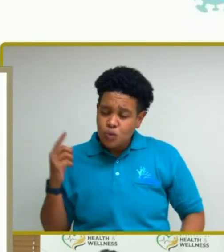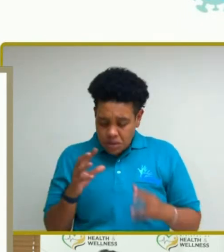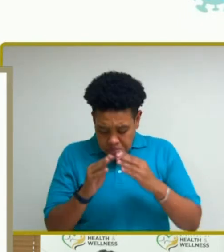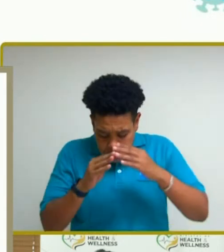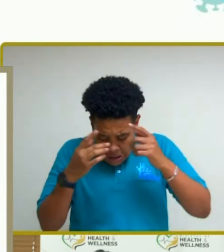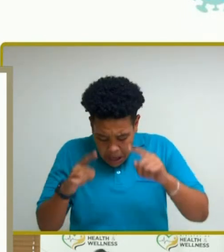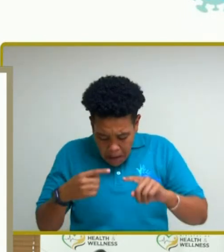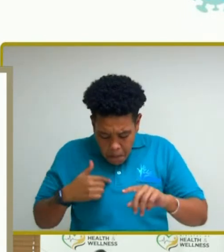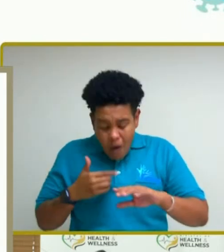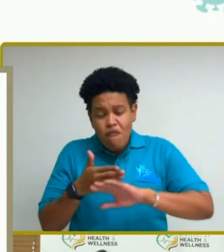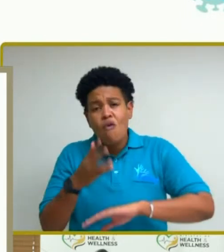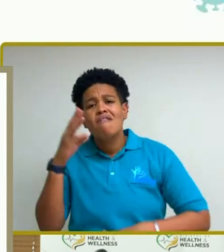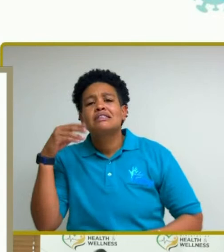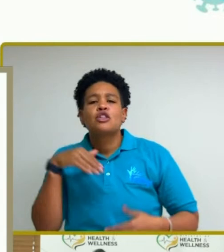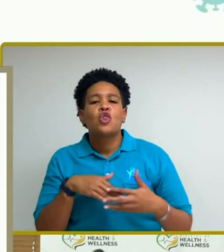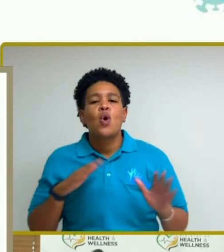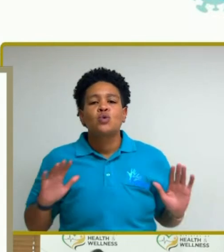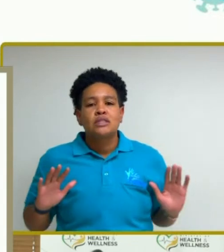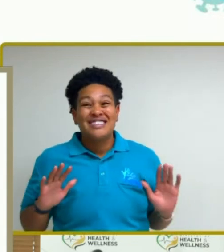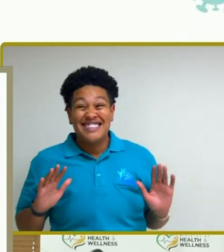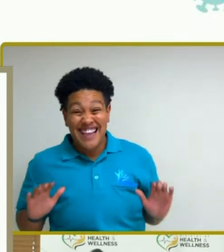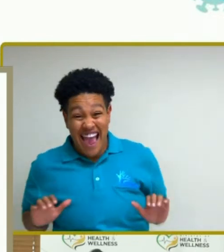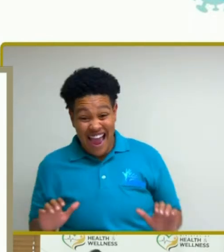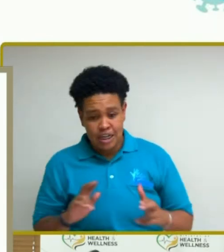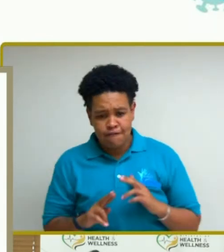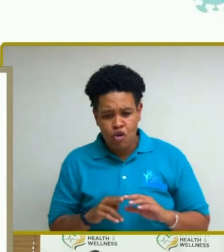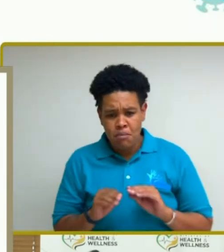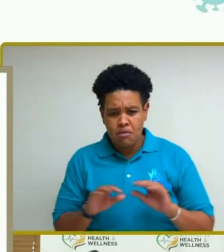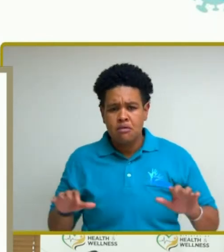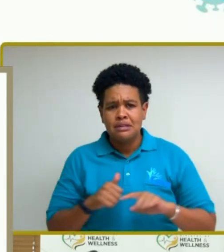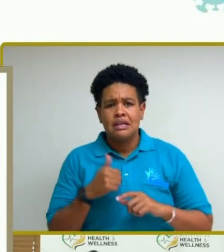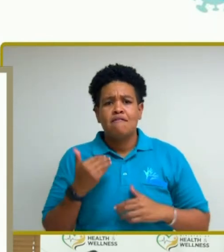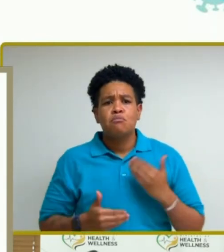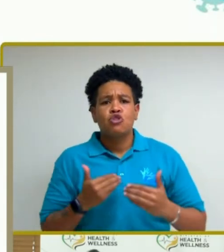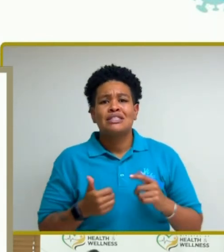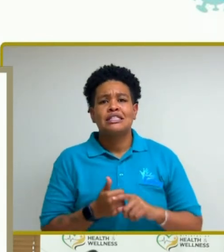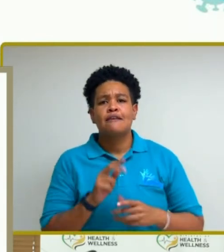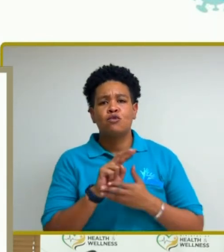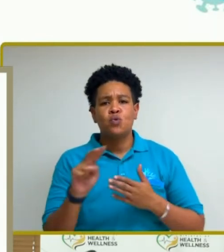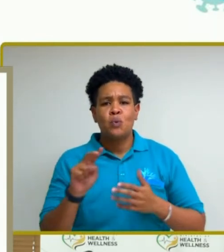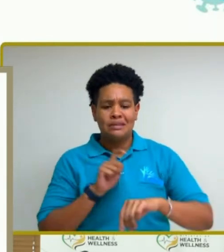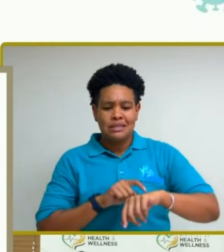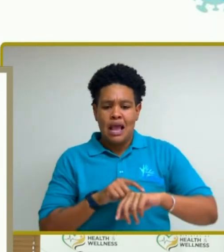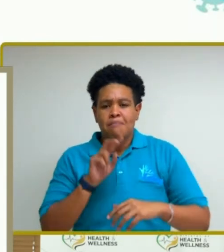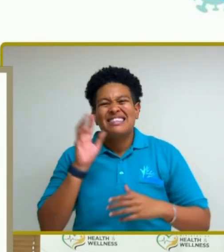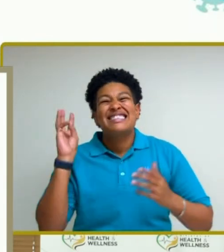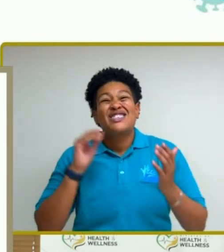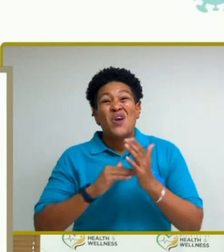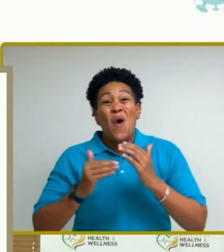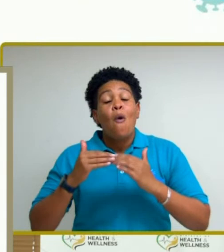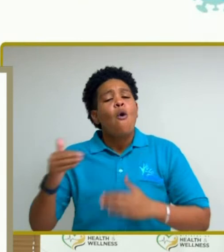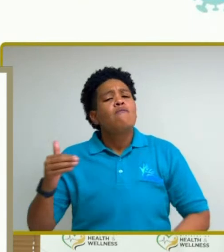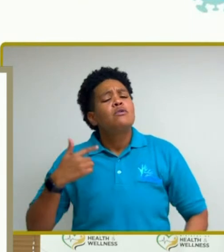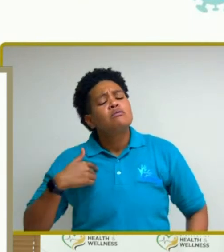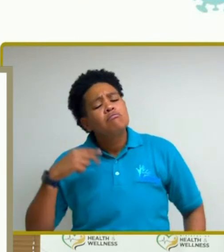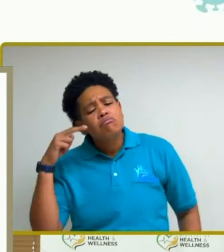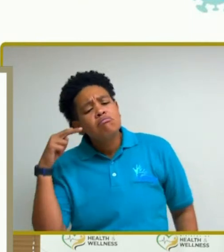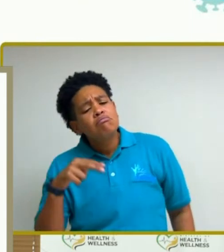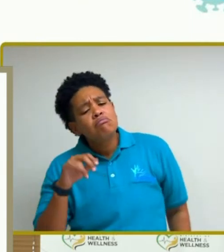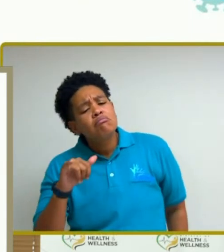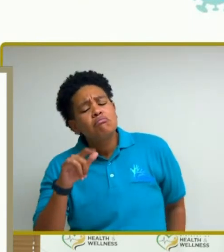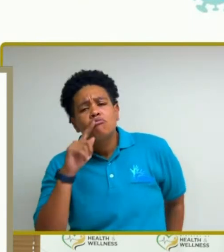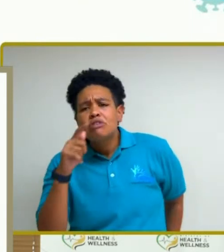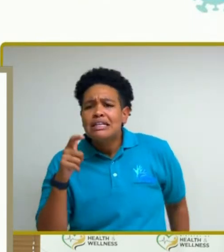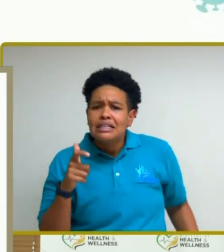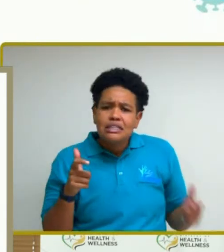had over 6,000 active cases in the preceding 2-week period. So we do see a